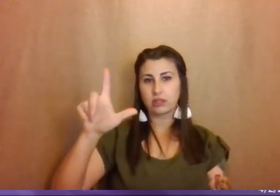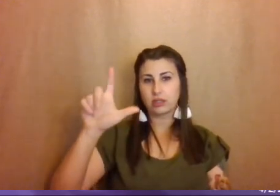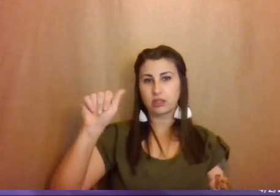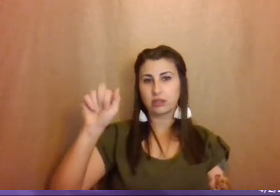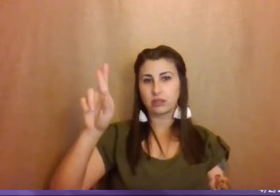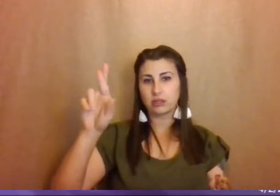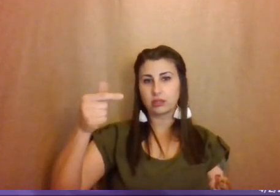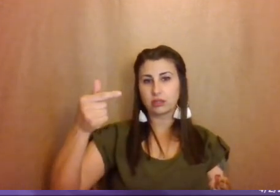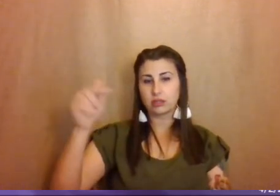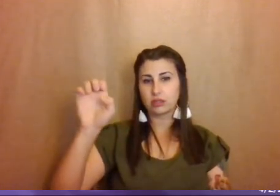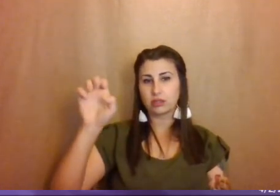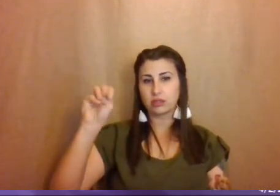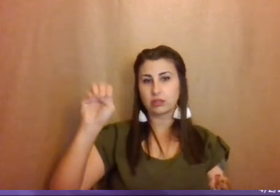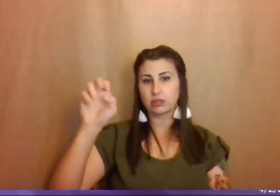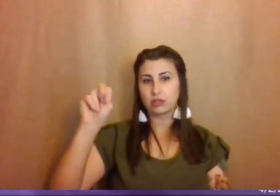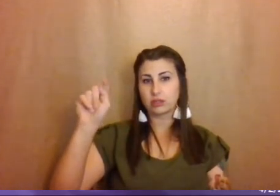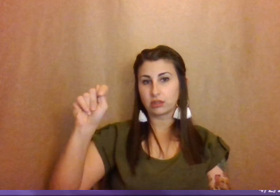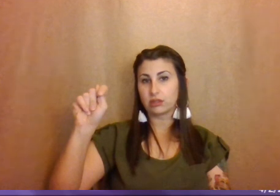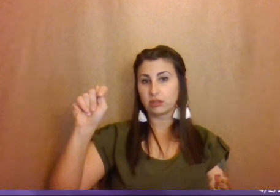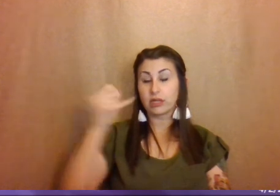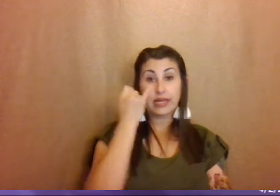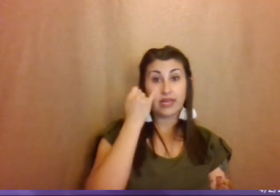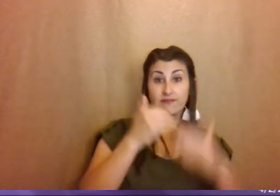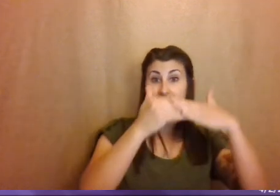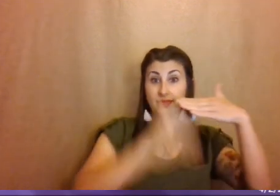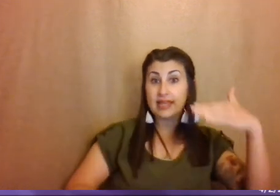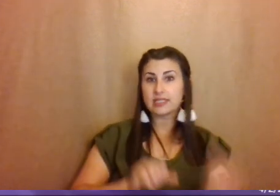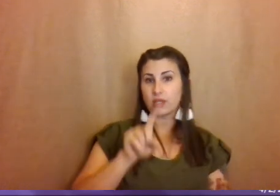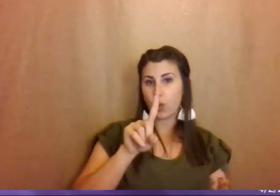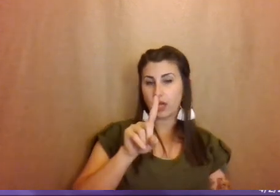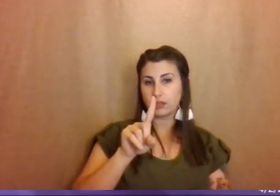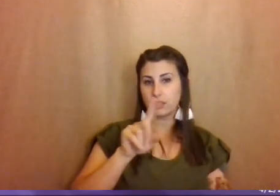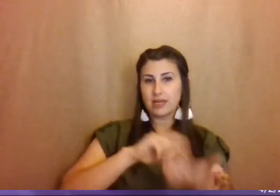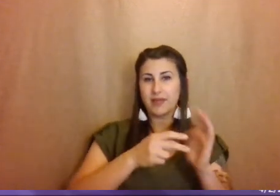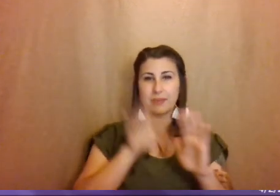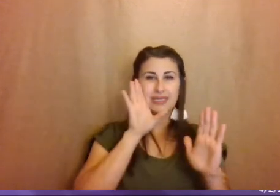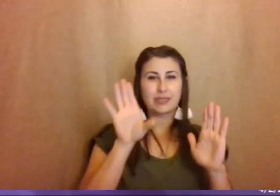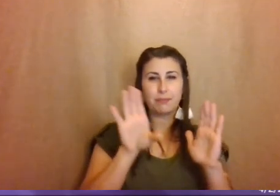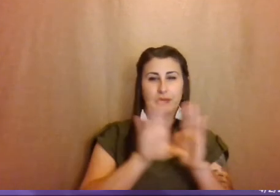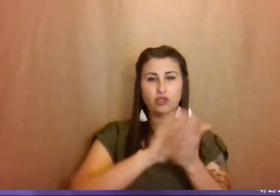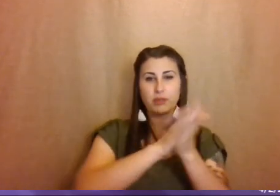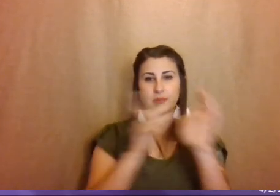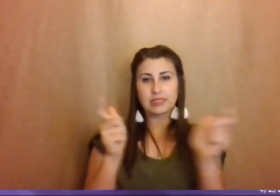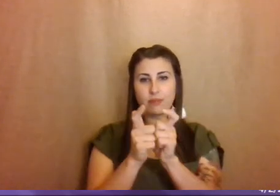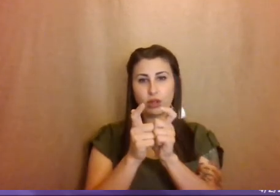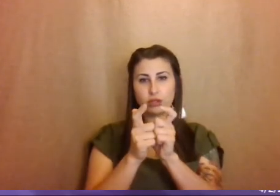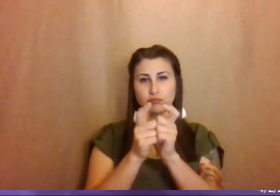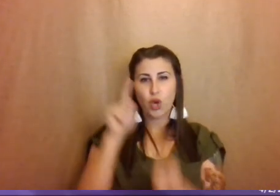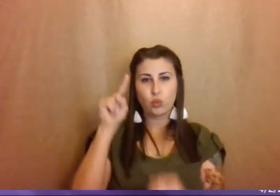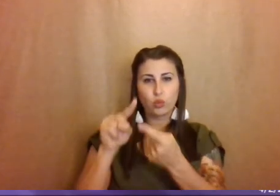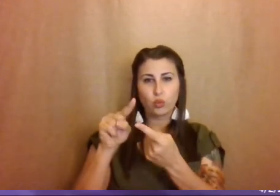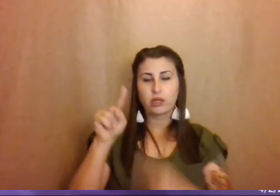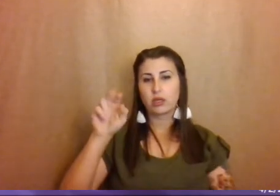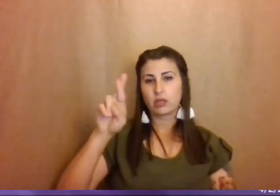less than 1, like 1/2, the image gets smaller. It's a reduction. That's what was happening right